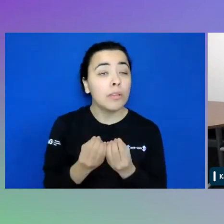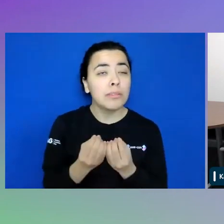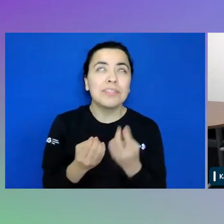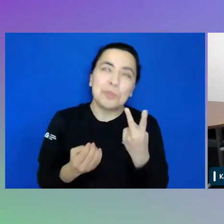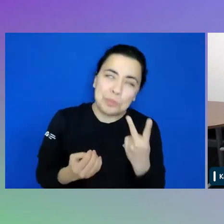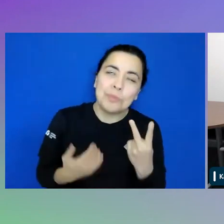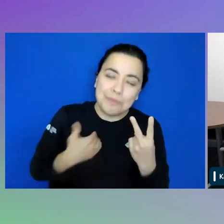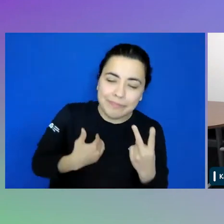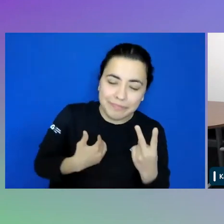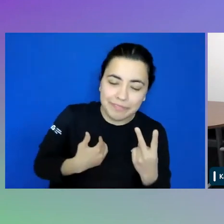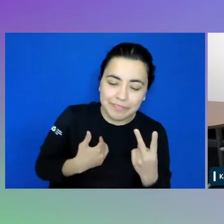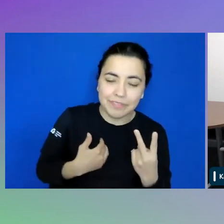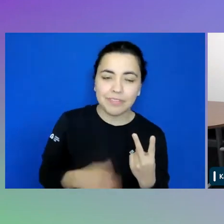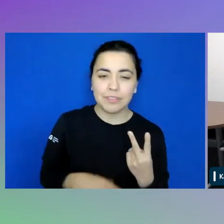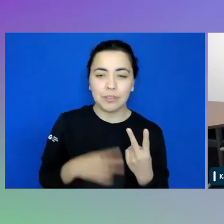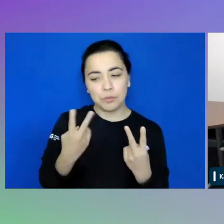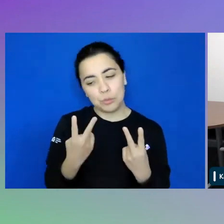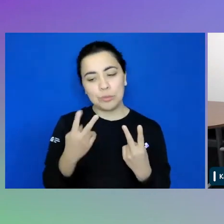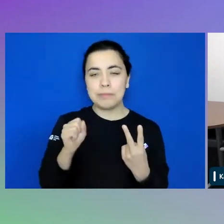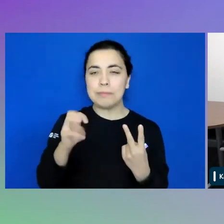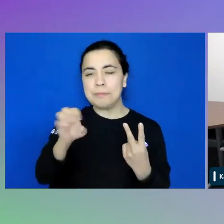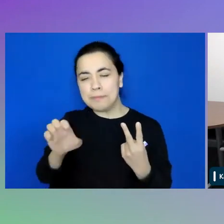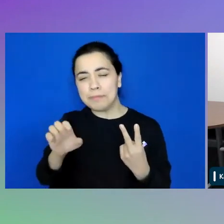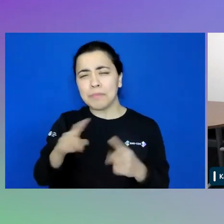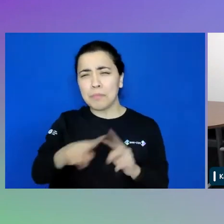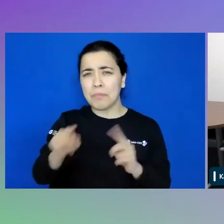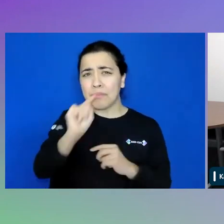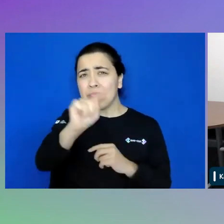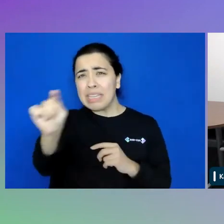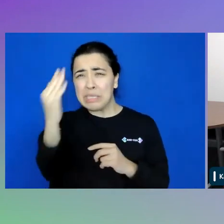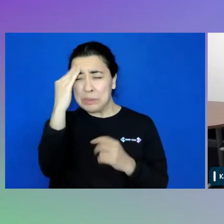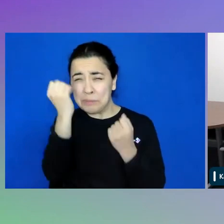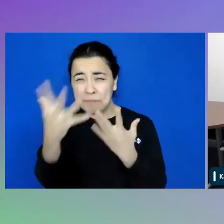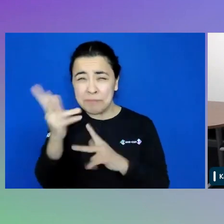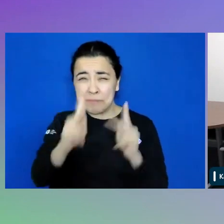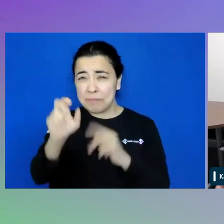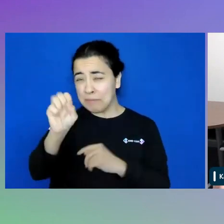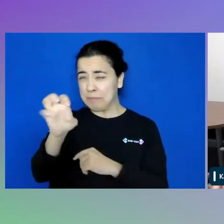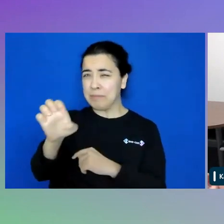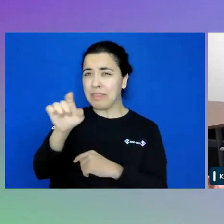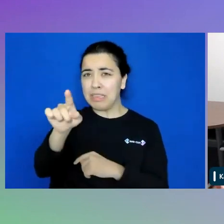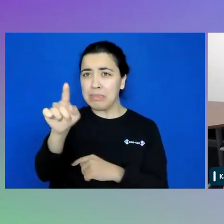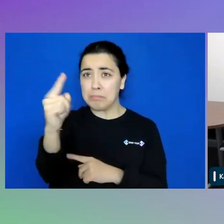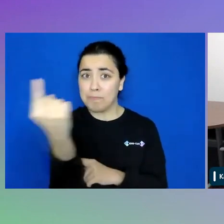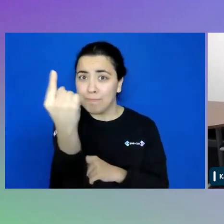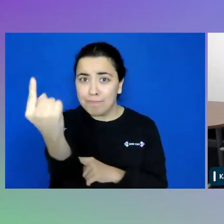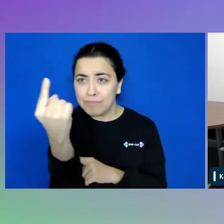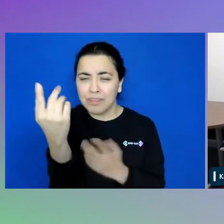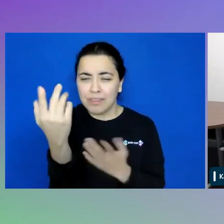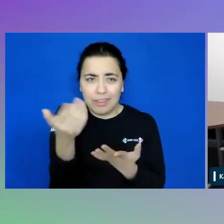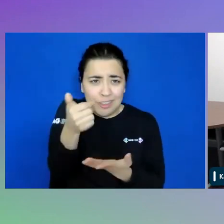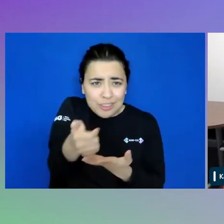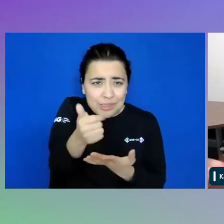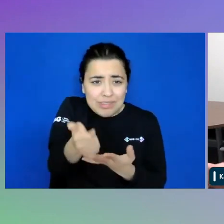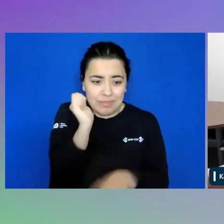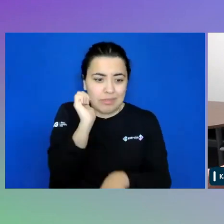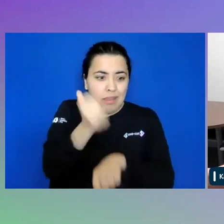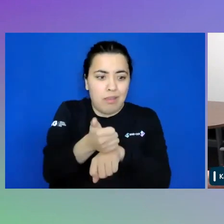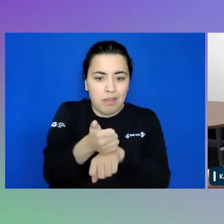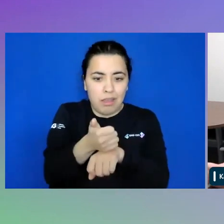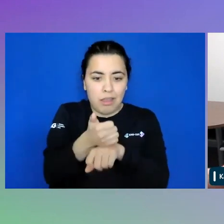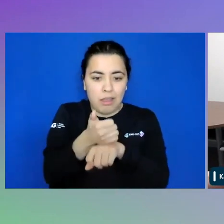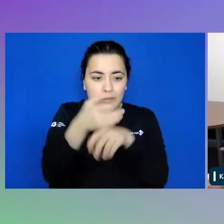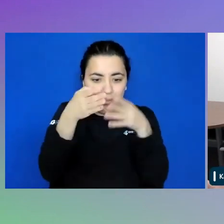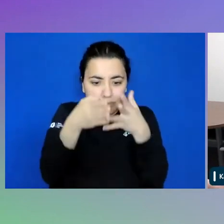of us. I know a lot of people who are all by themselves at their organizations. How are you supposed to create a